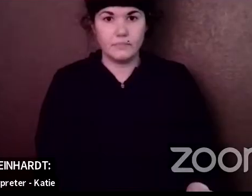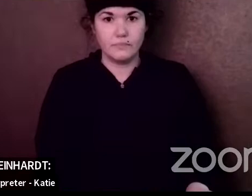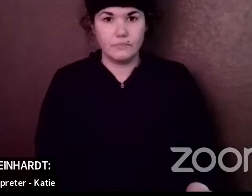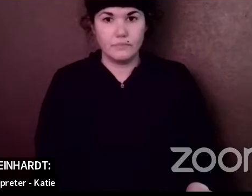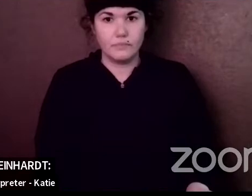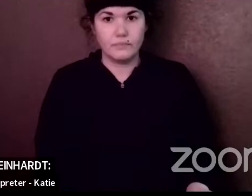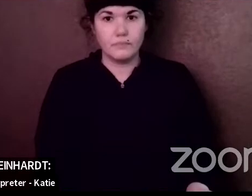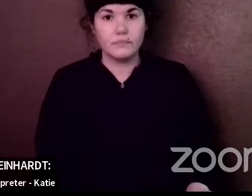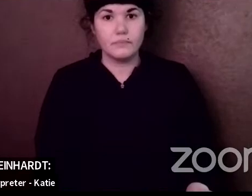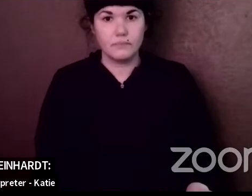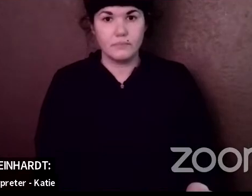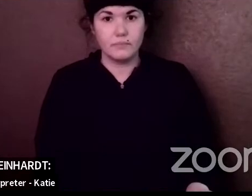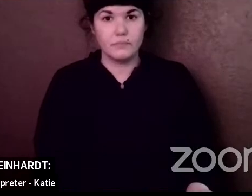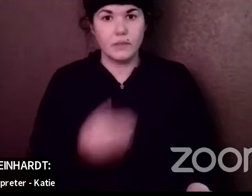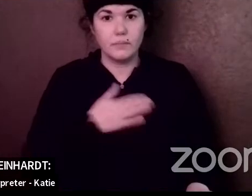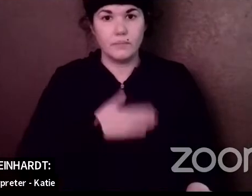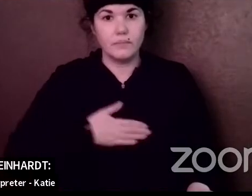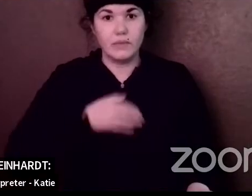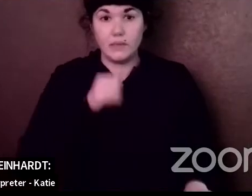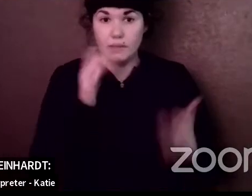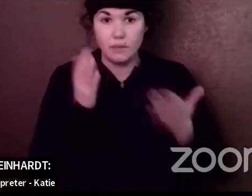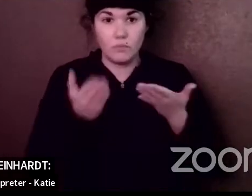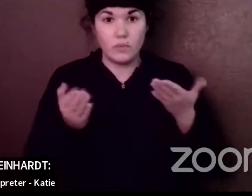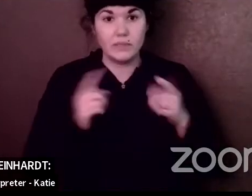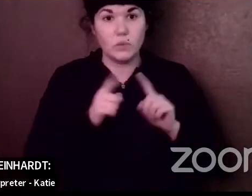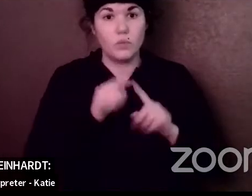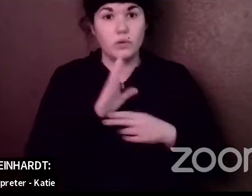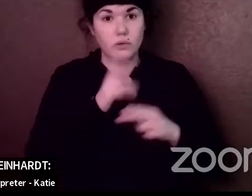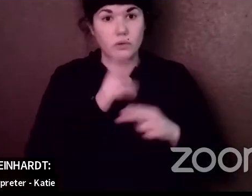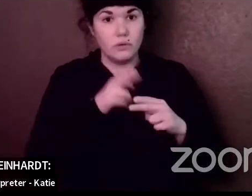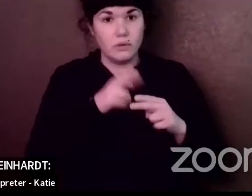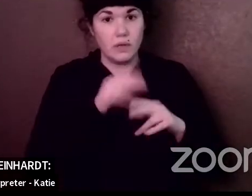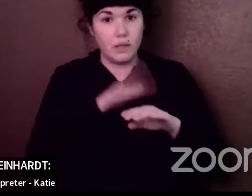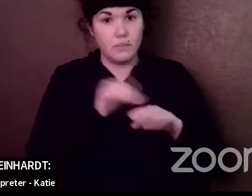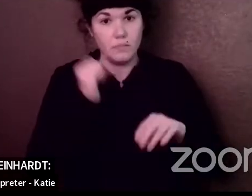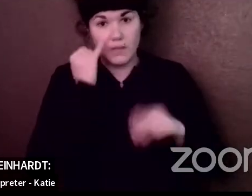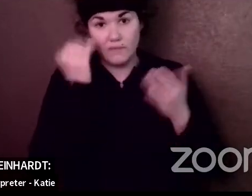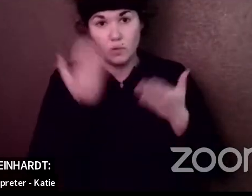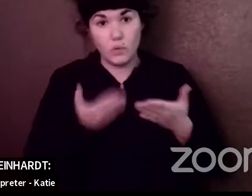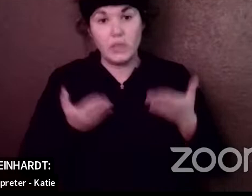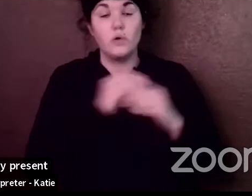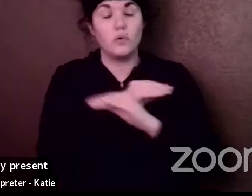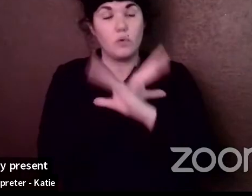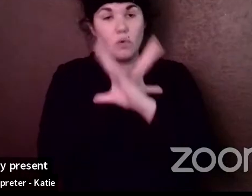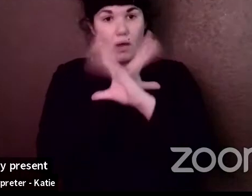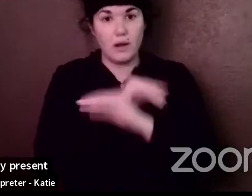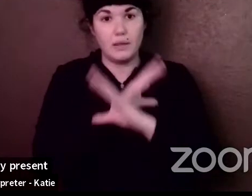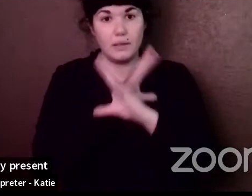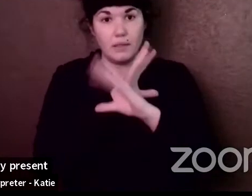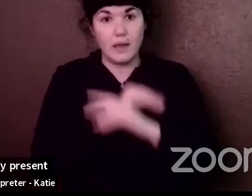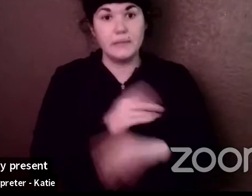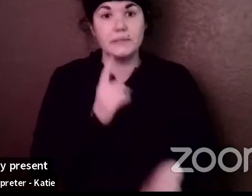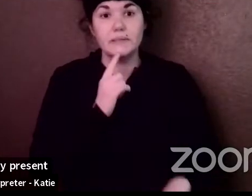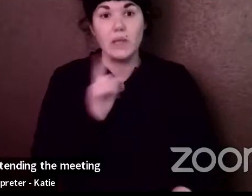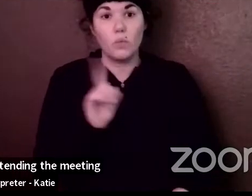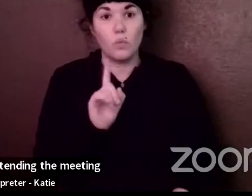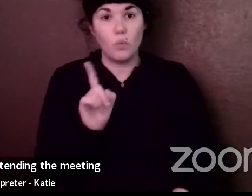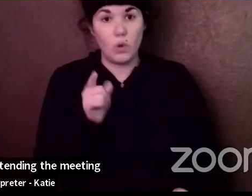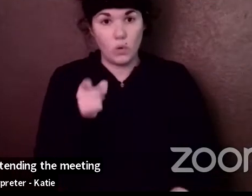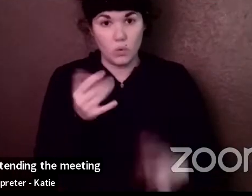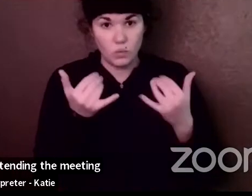commissioners please stay present when i call your name if you're attending today's meeting remotely please disclose during roll call that you are attending